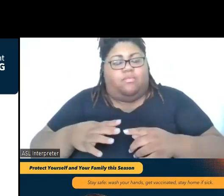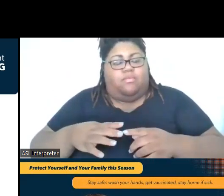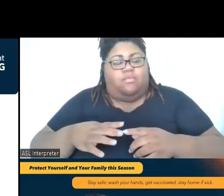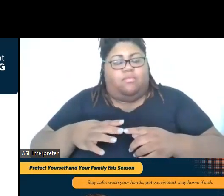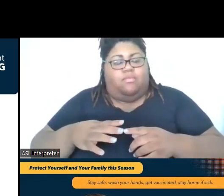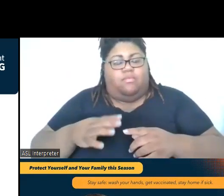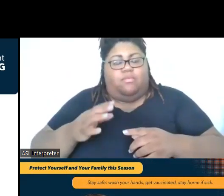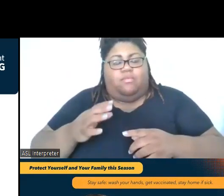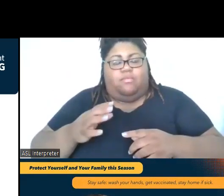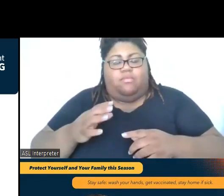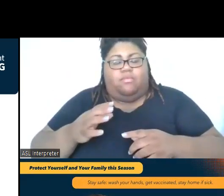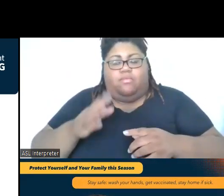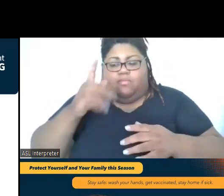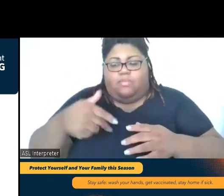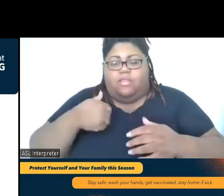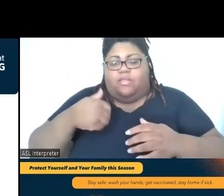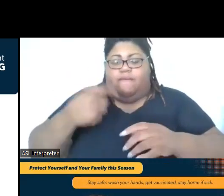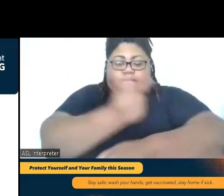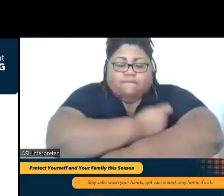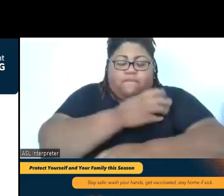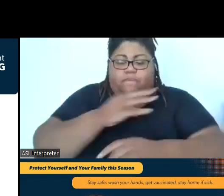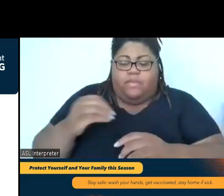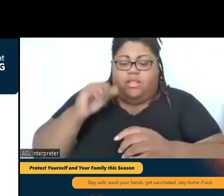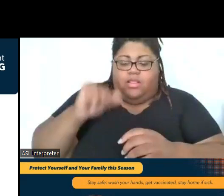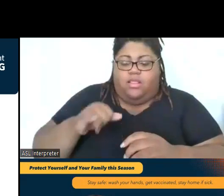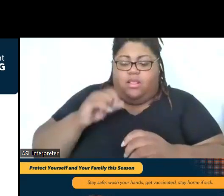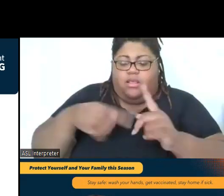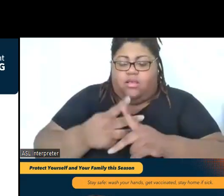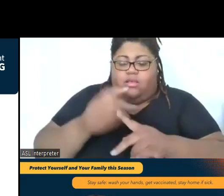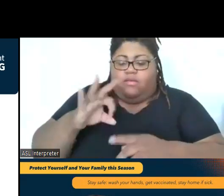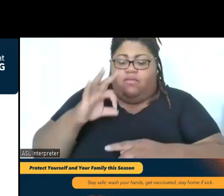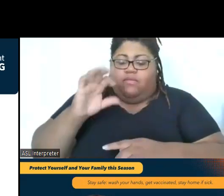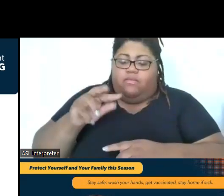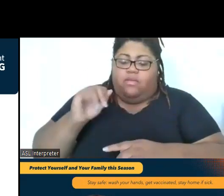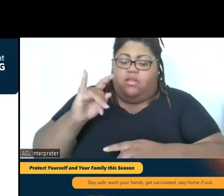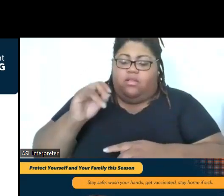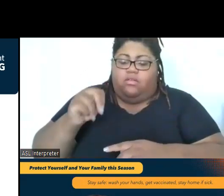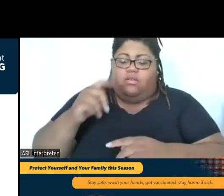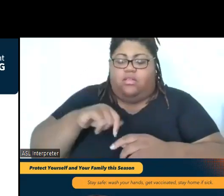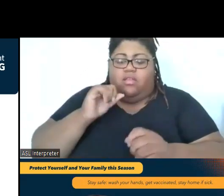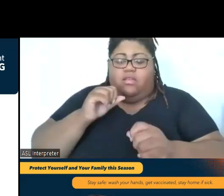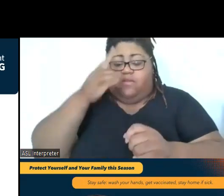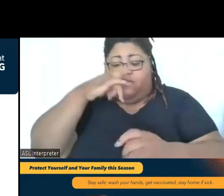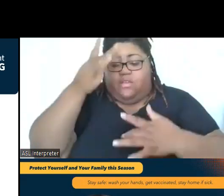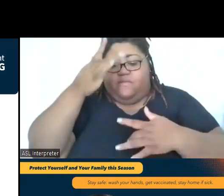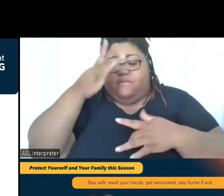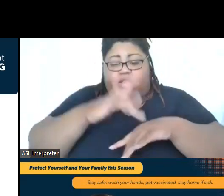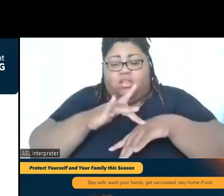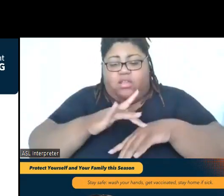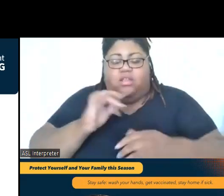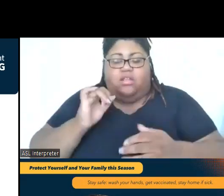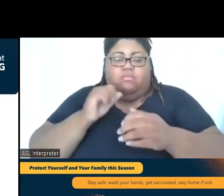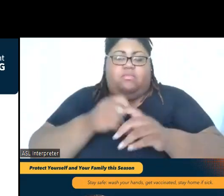and having vaccination actually is more protective than just having an infection. So there's still benefit. And with